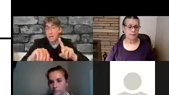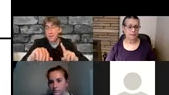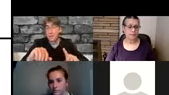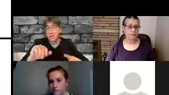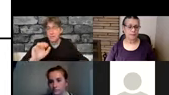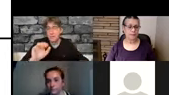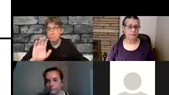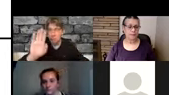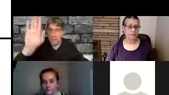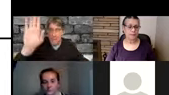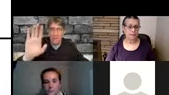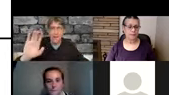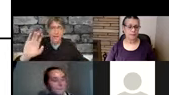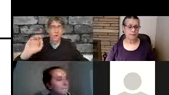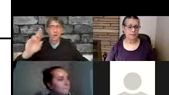chat.